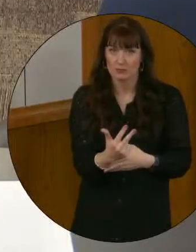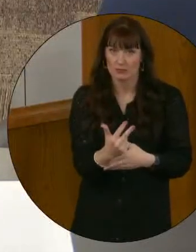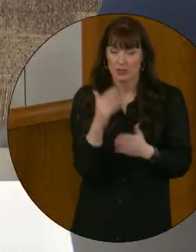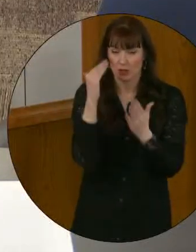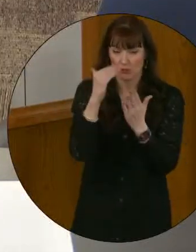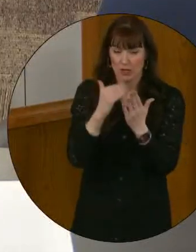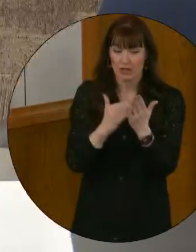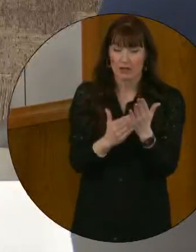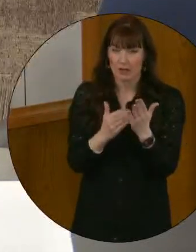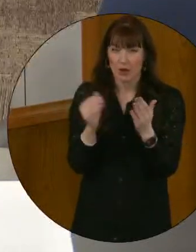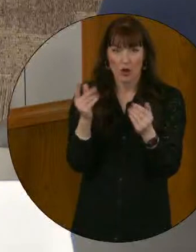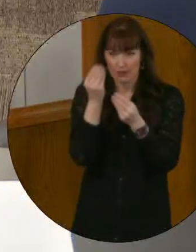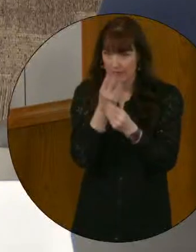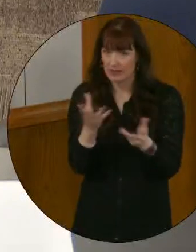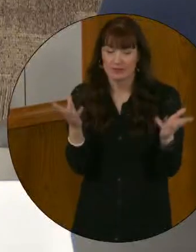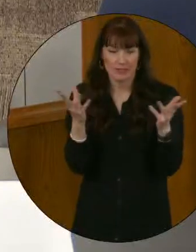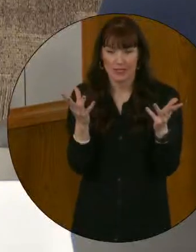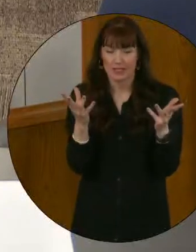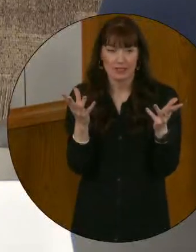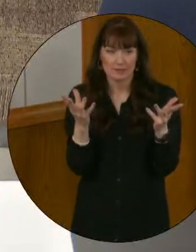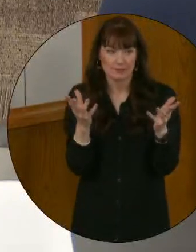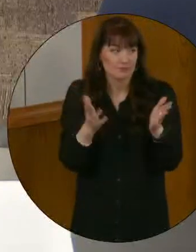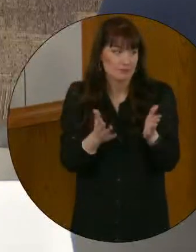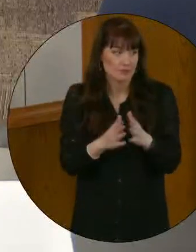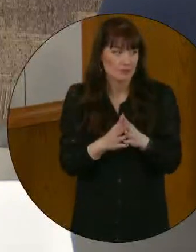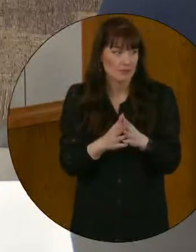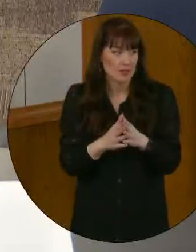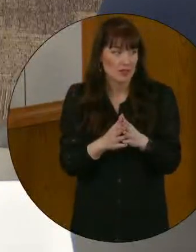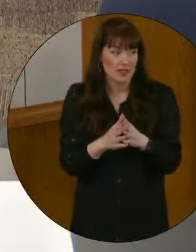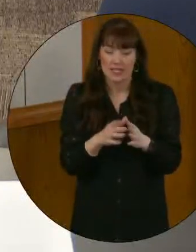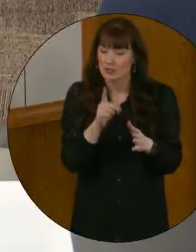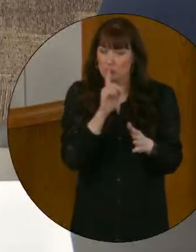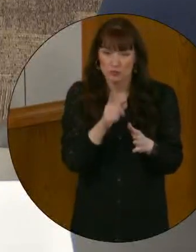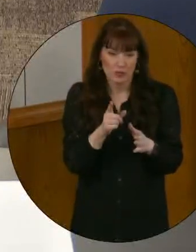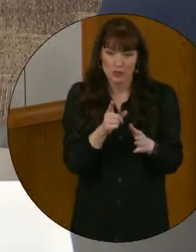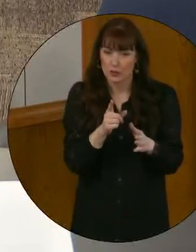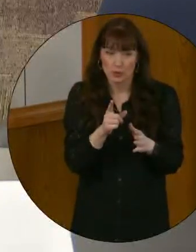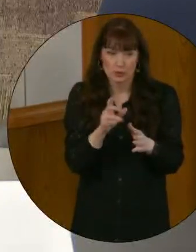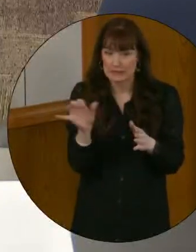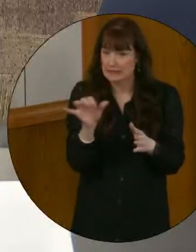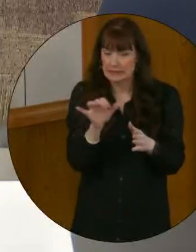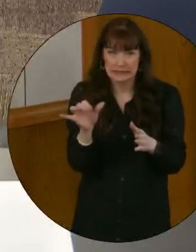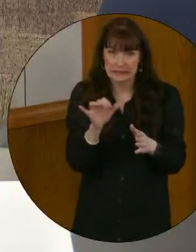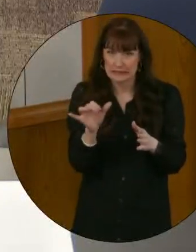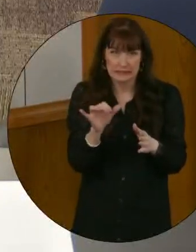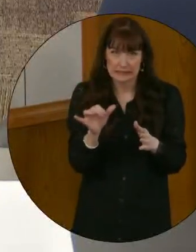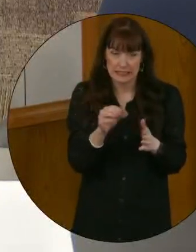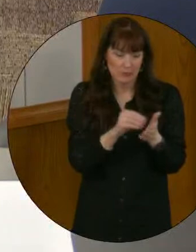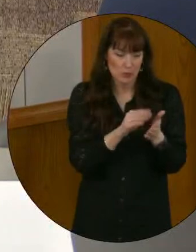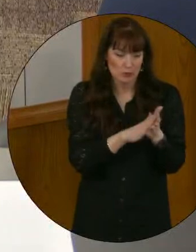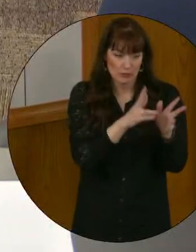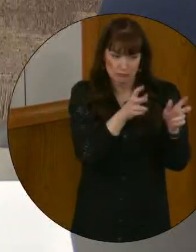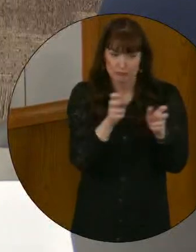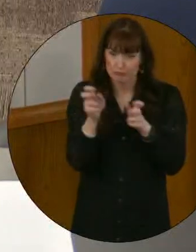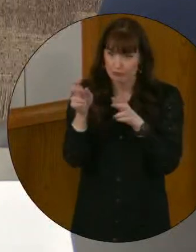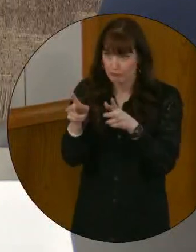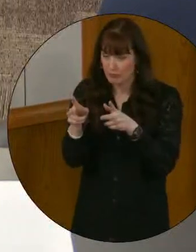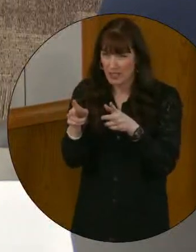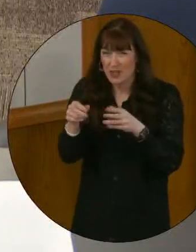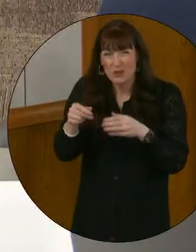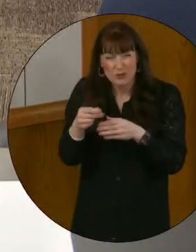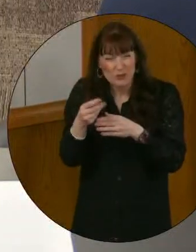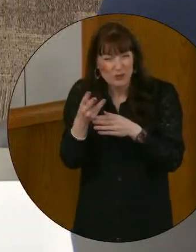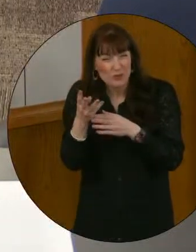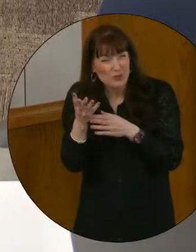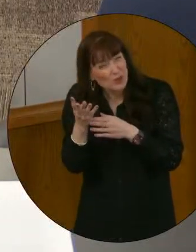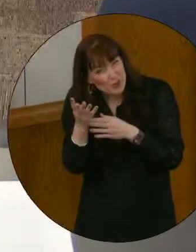of the data is just anecdotal. It was just copied directly from what the groups put. There were a couple